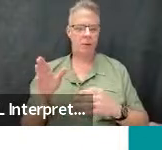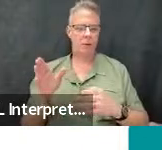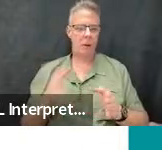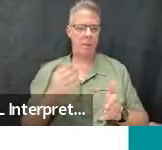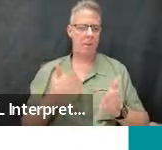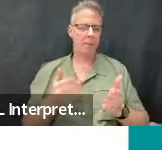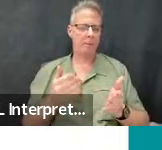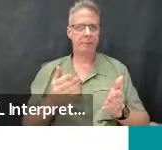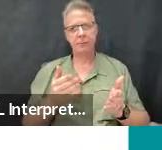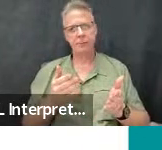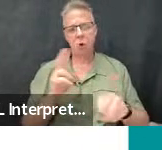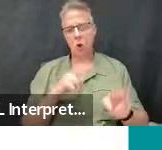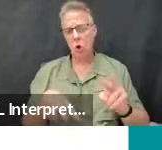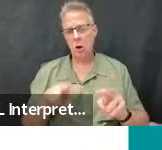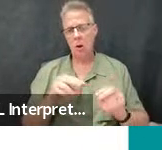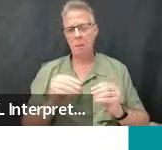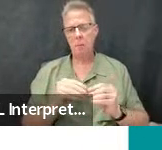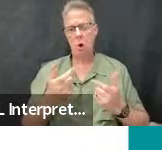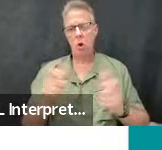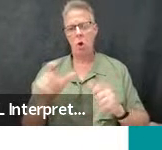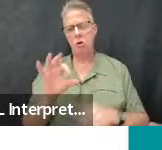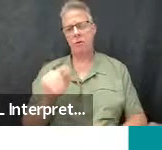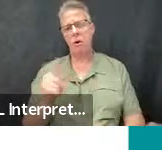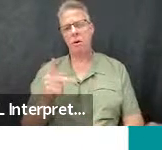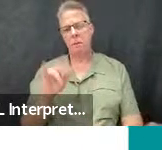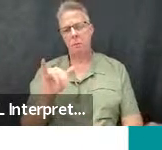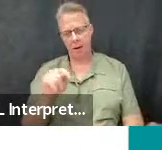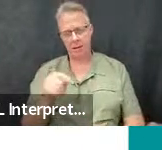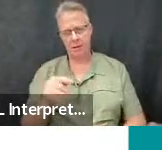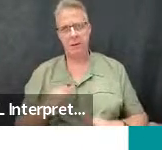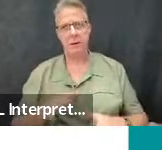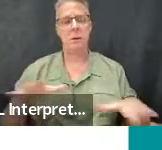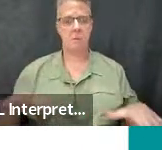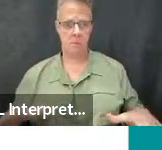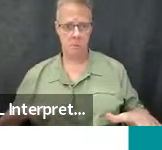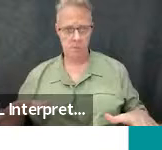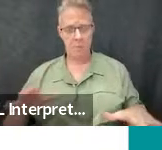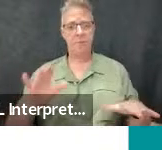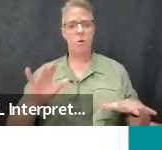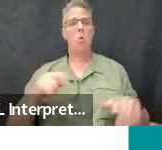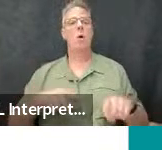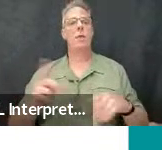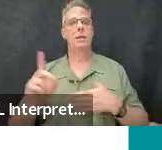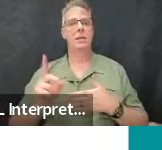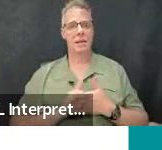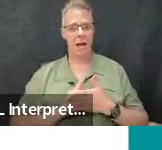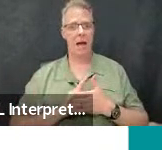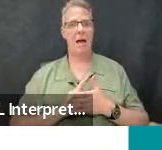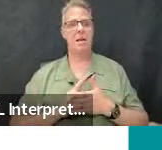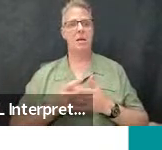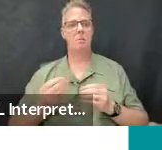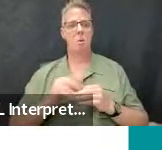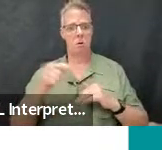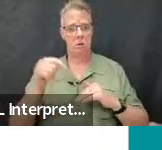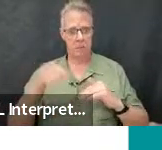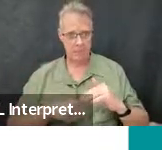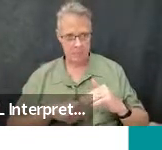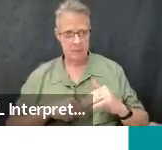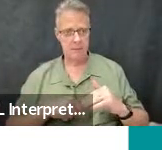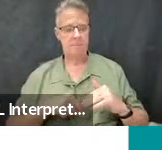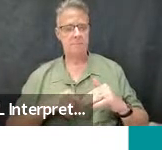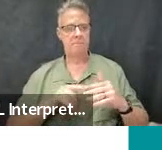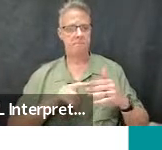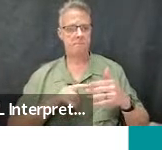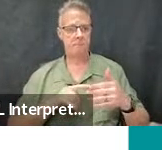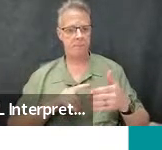maybe looking at a large footprint. And as the design advances, the program will continue